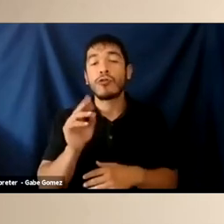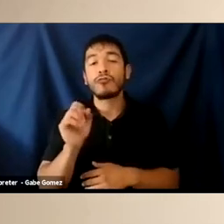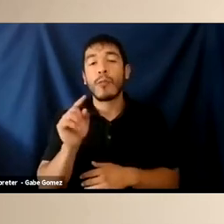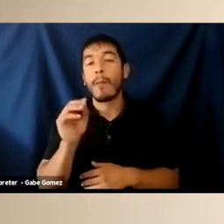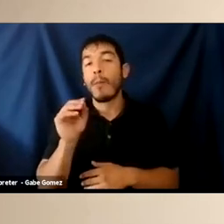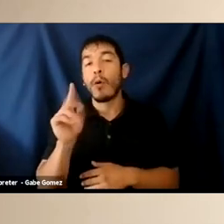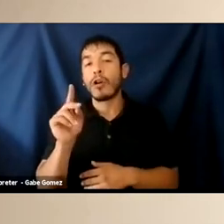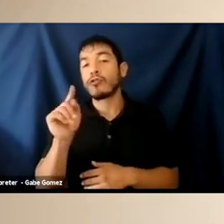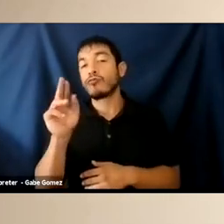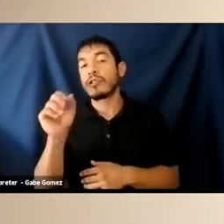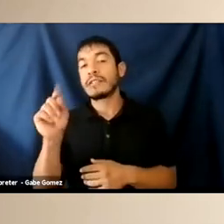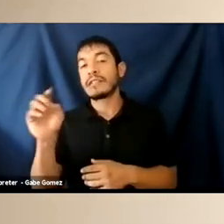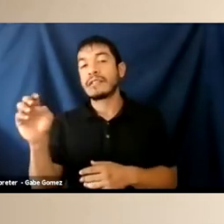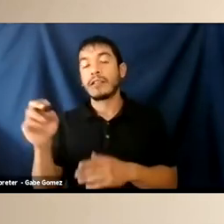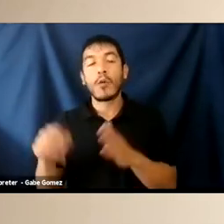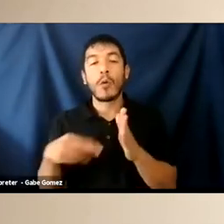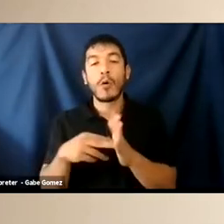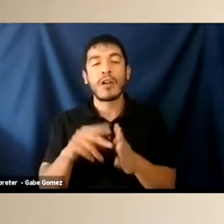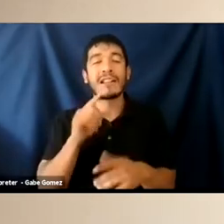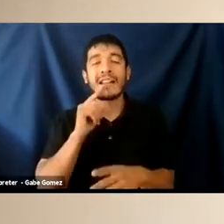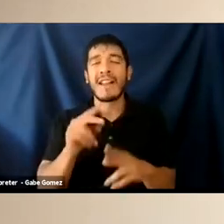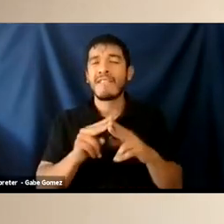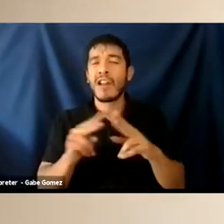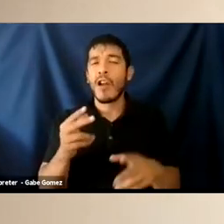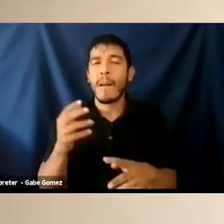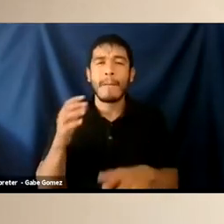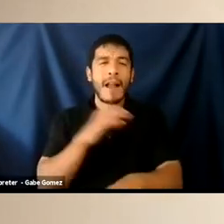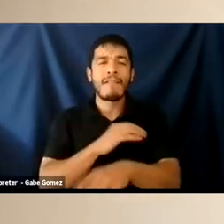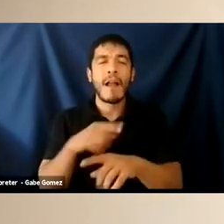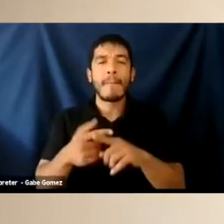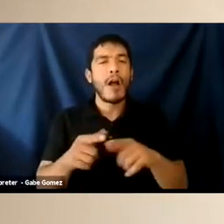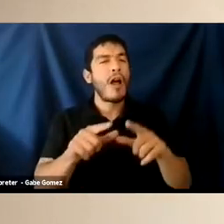been actually very powerfully about language and how we